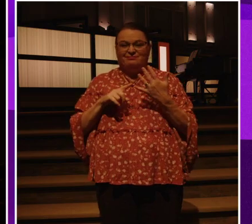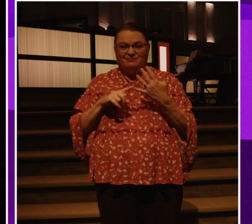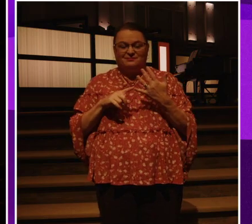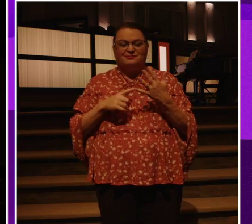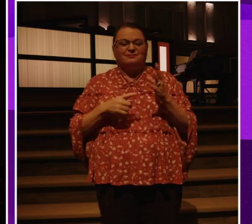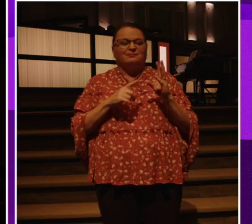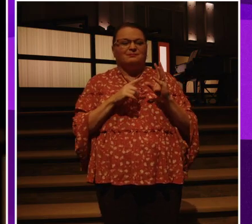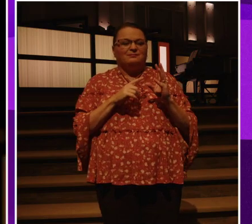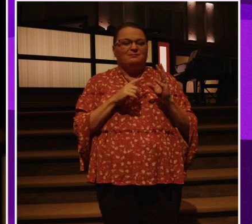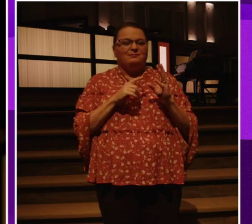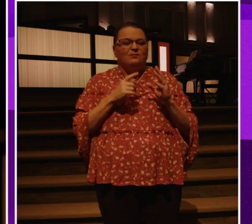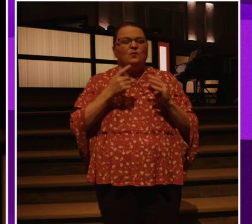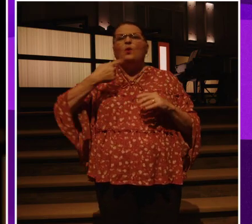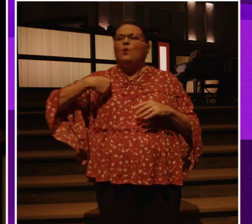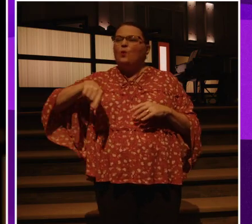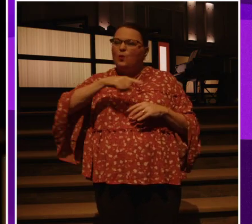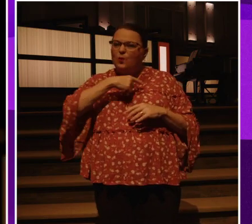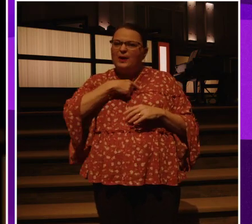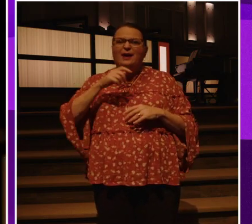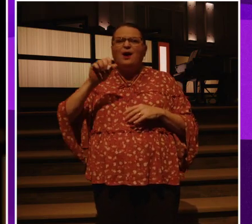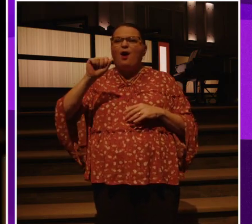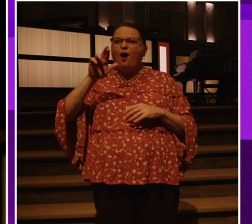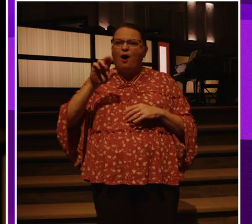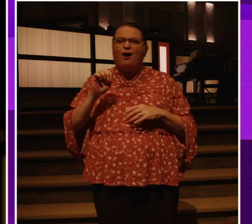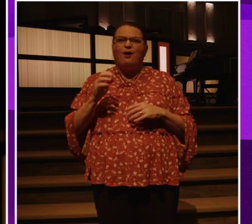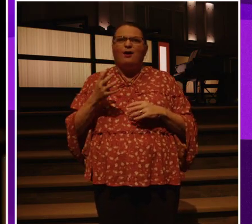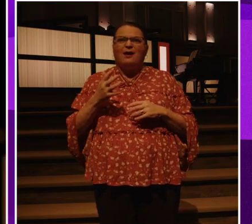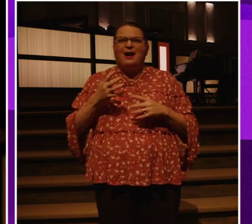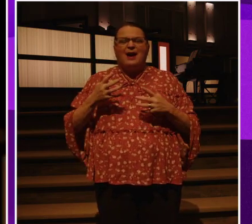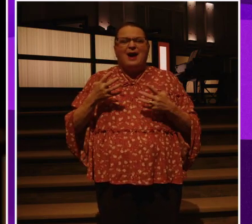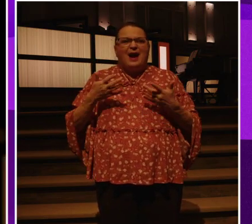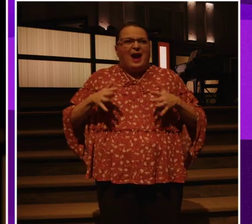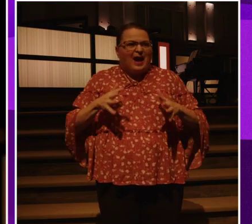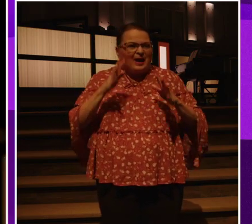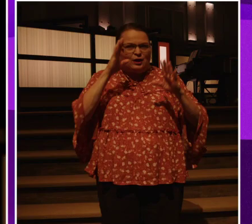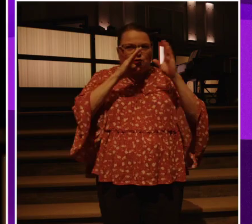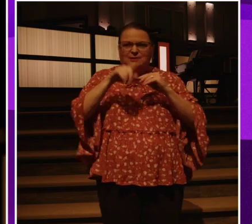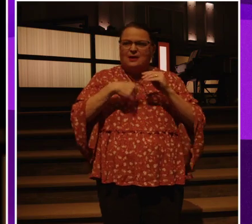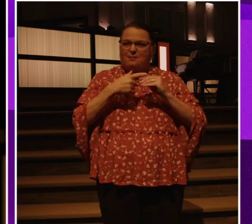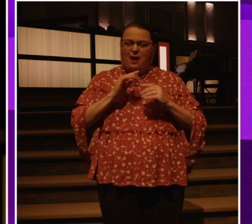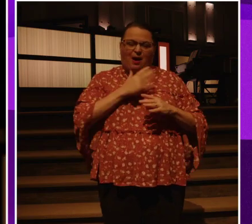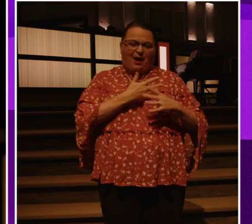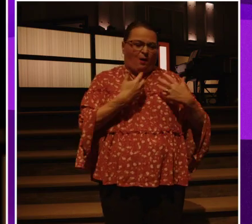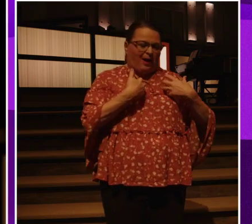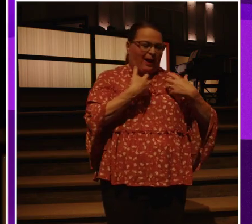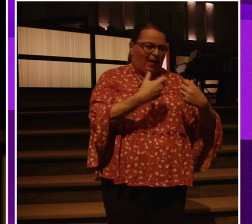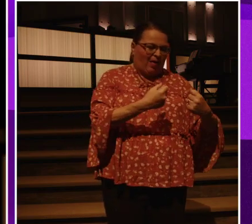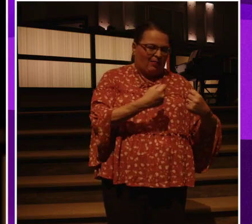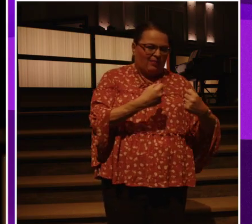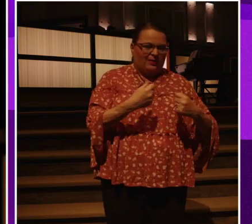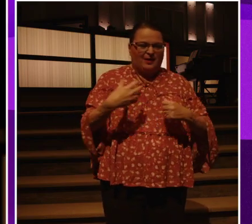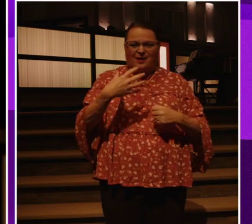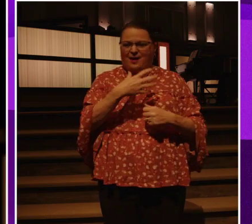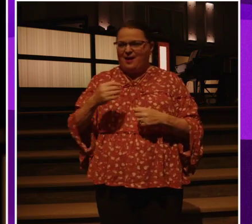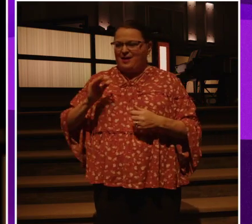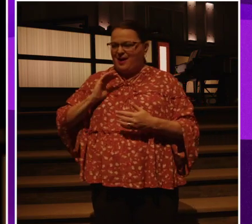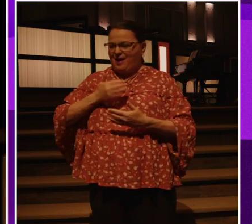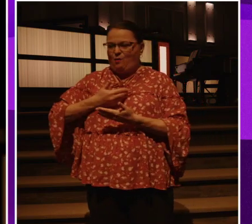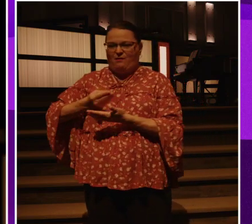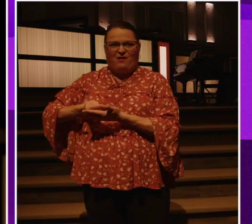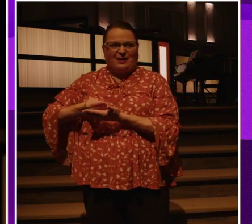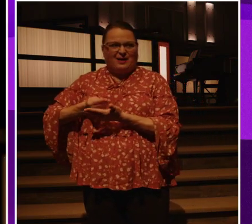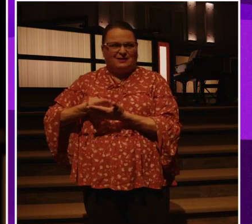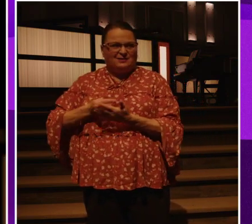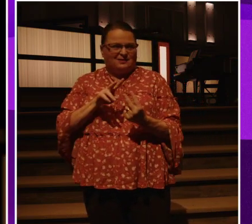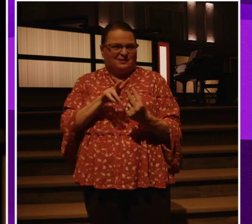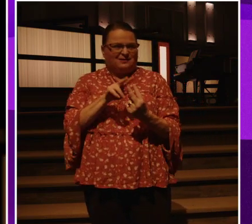In other words, we are anxious about our health and our finances.